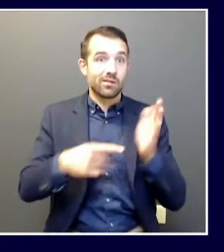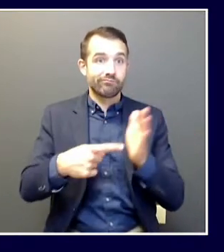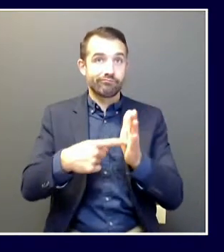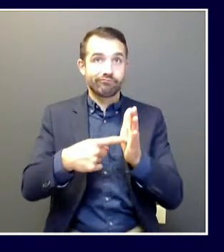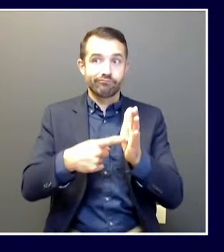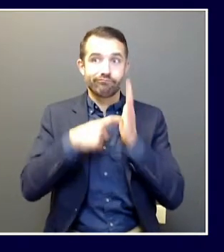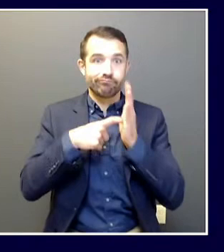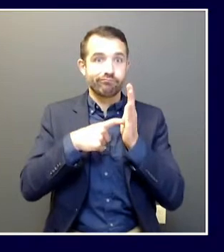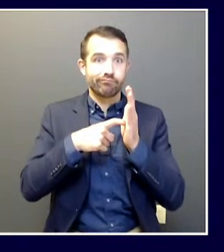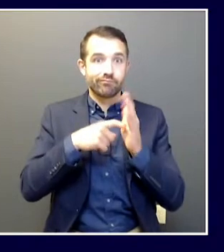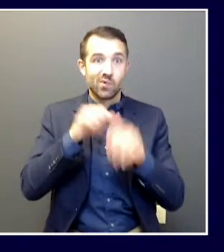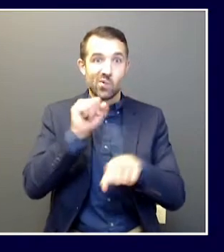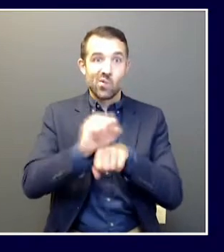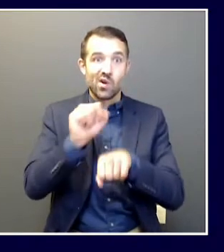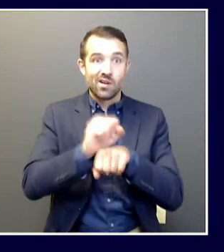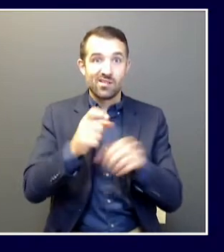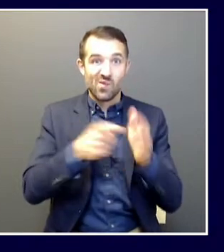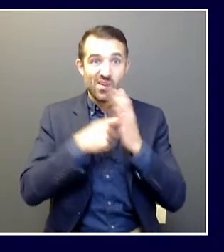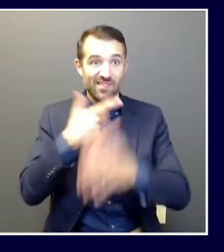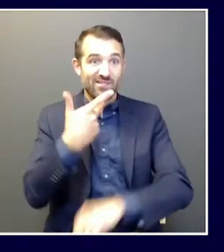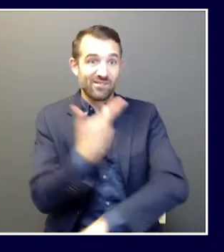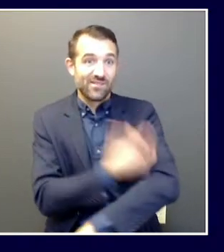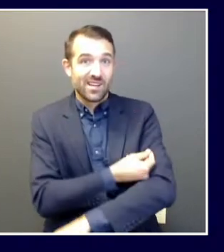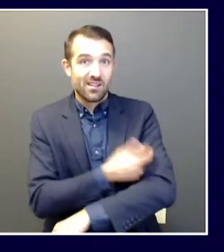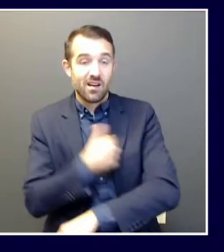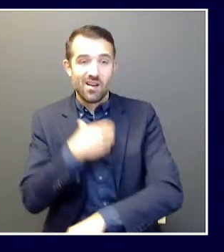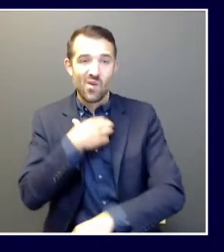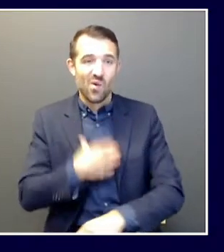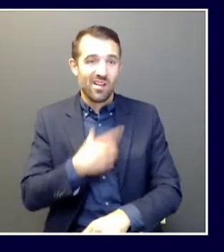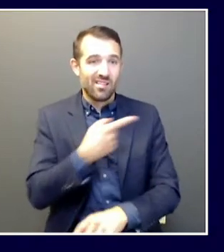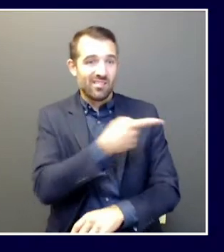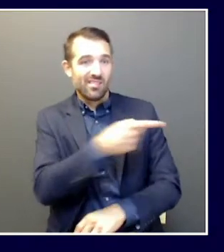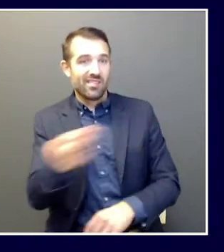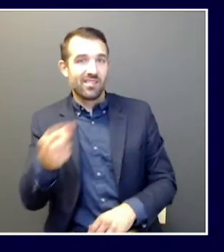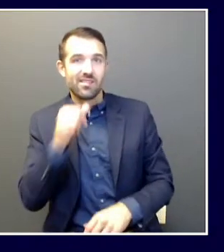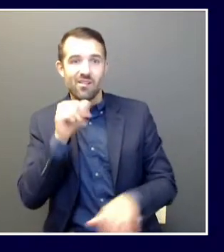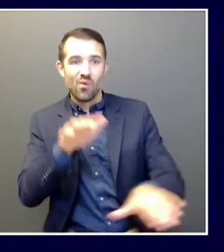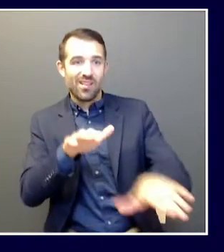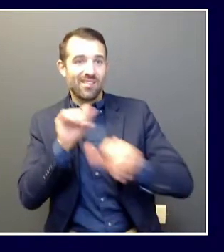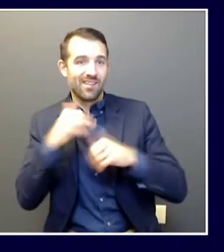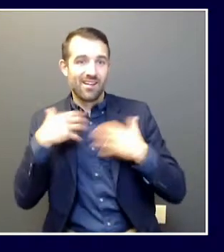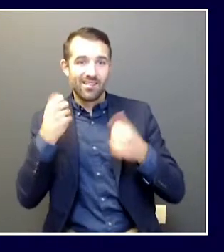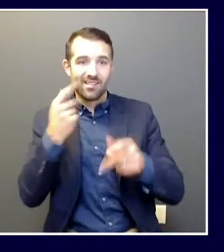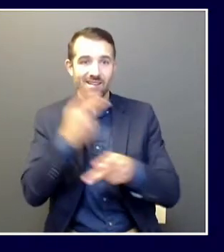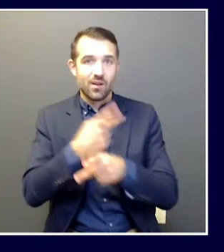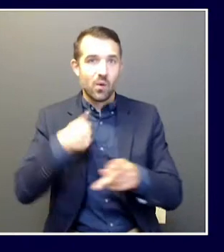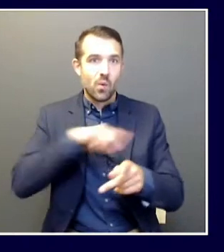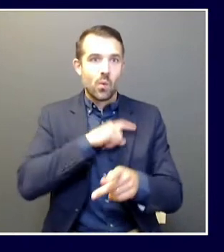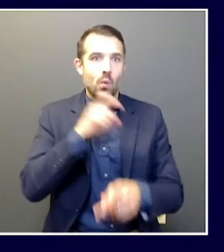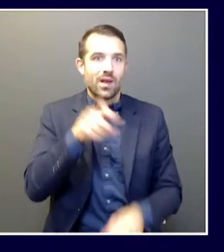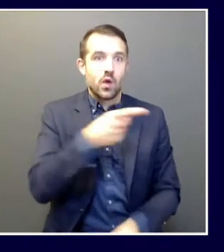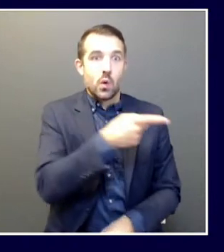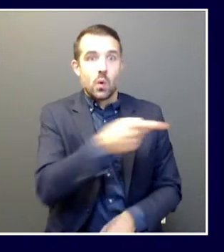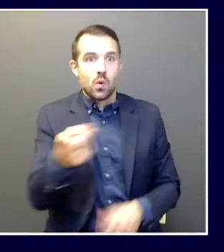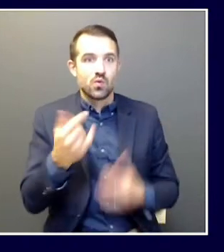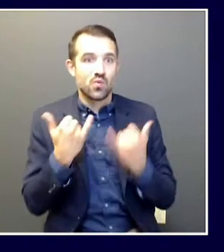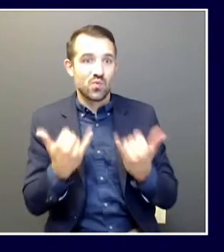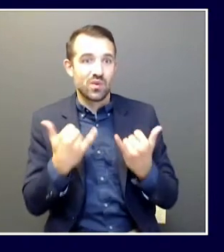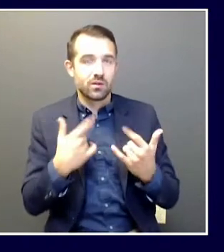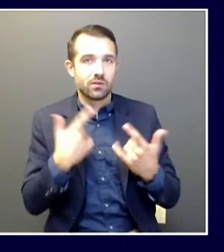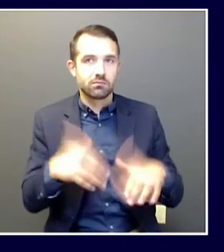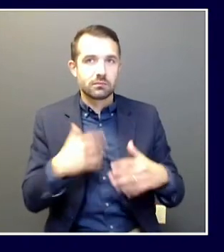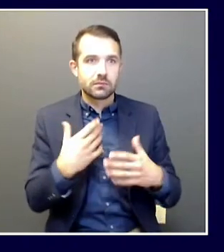healthcare altogether. I wish they wouldn't, because Maine people need them right now. And so I wish those folks would decide to